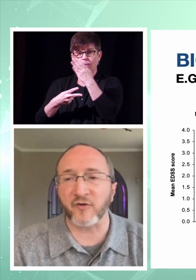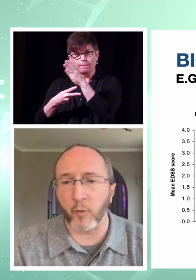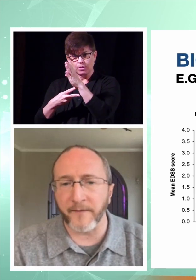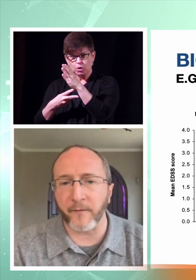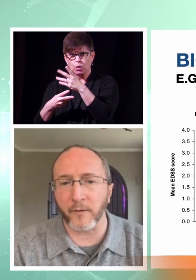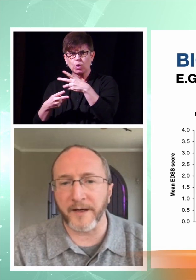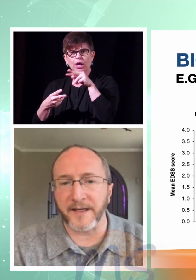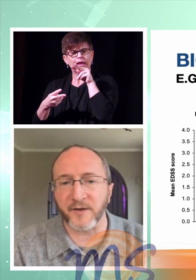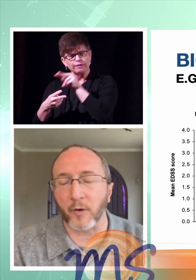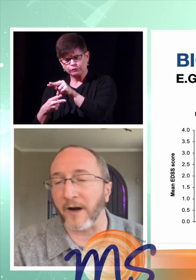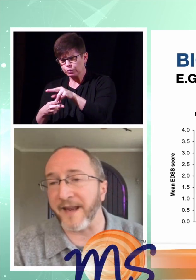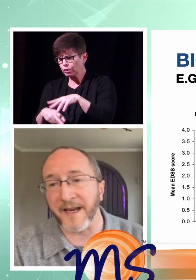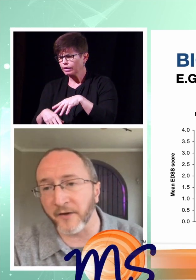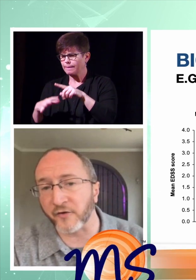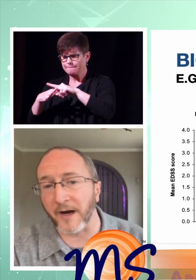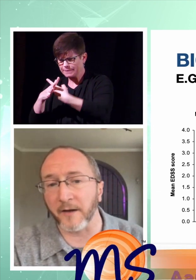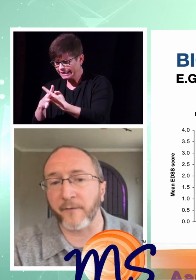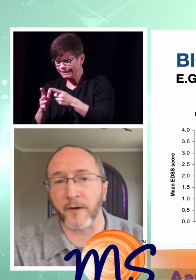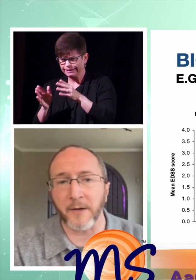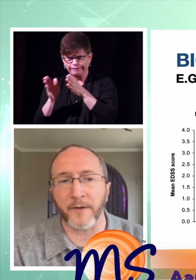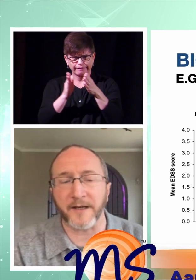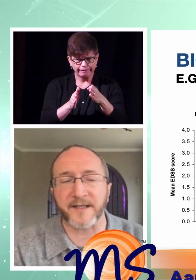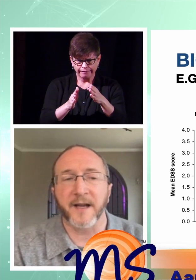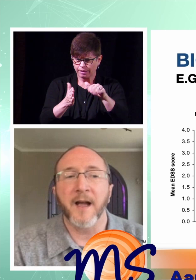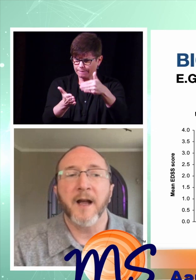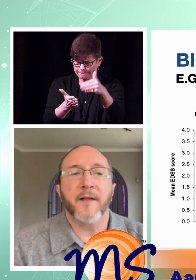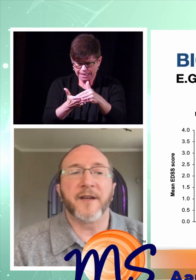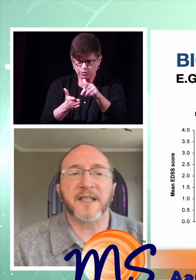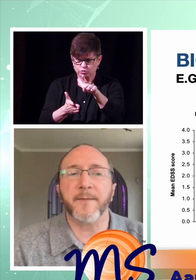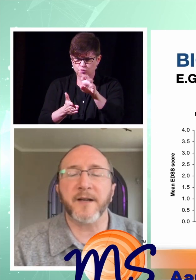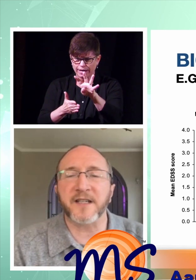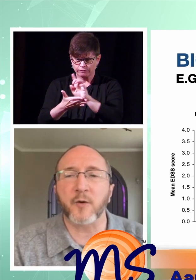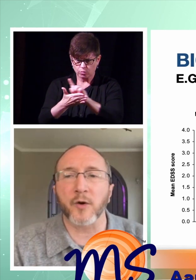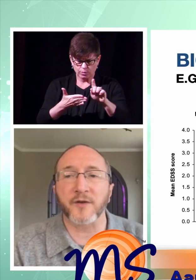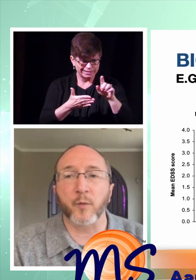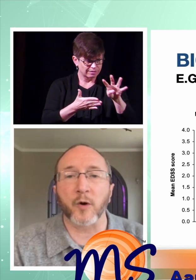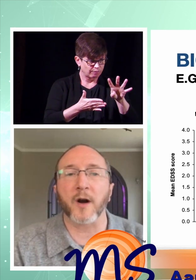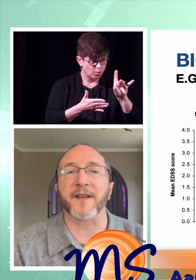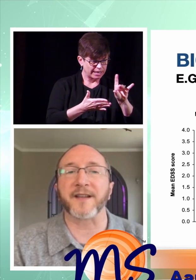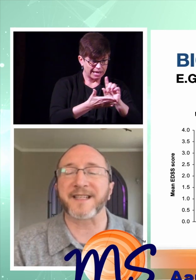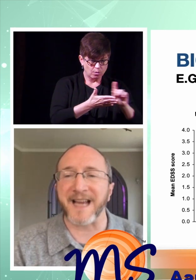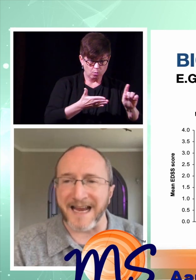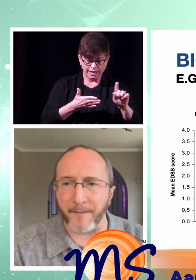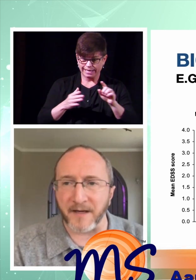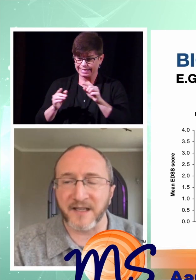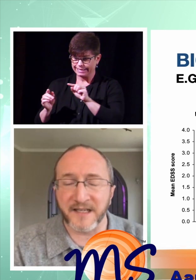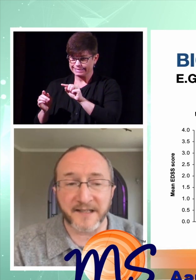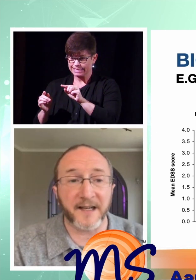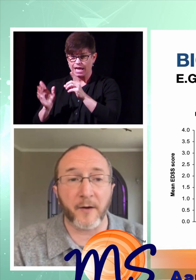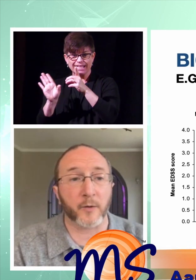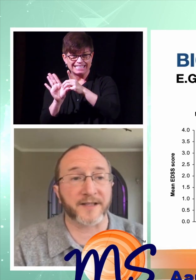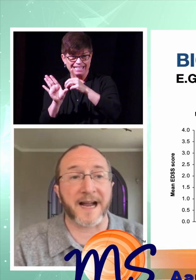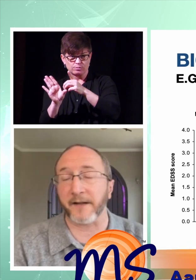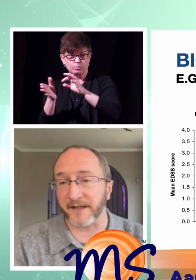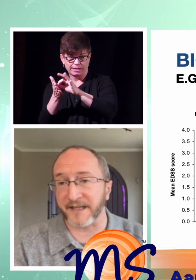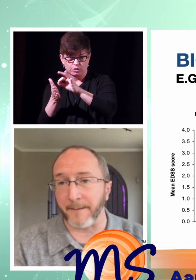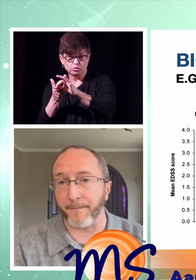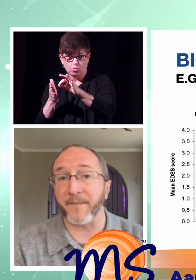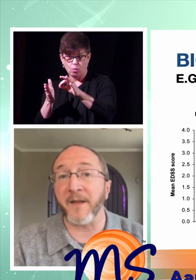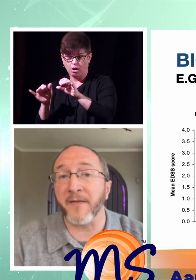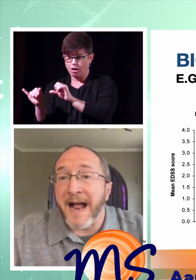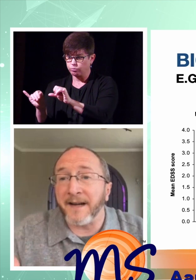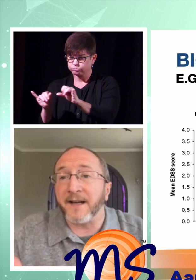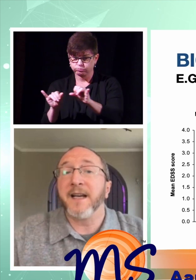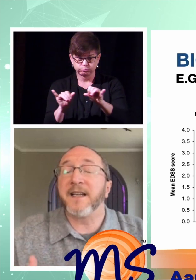trial at 24 weeks or at the end of the trial at 48 weeks, the disability scores were the same. Statistically, they were exactly the